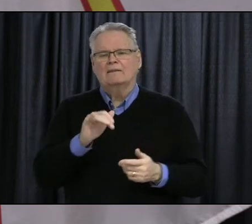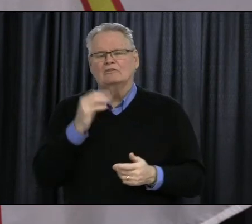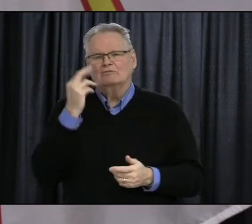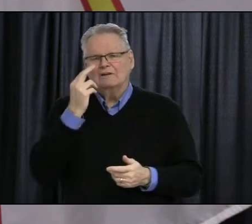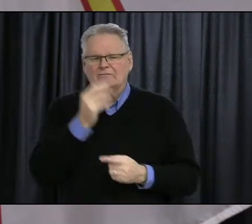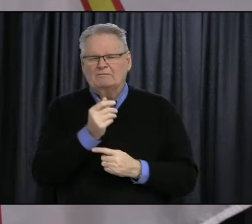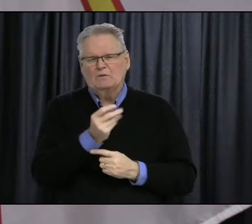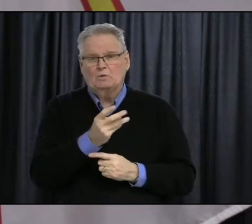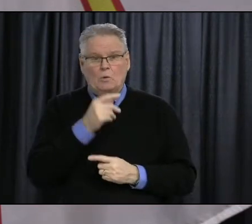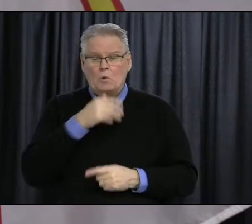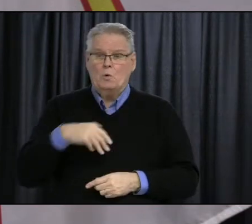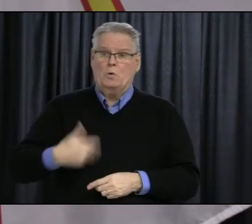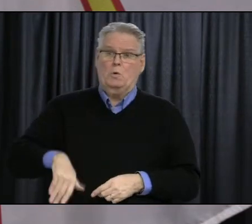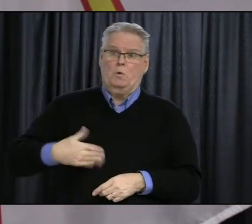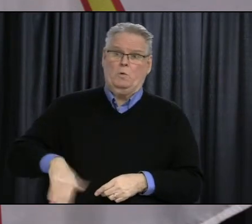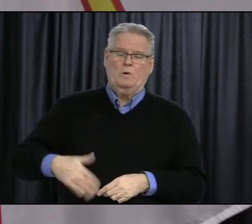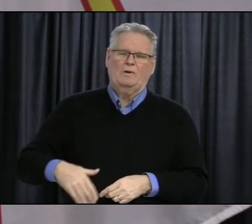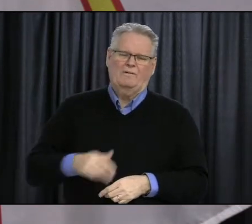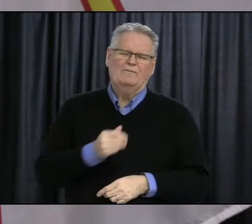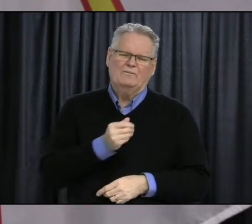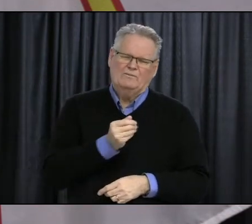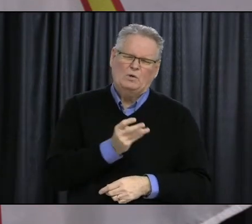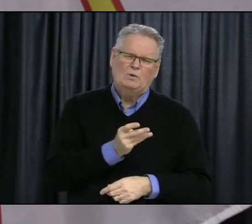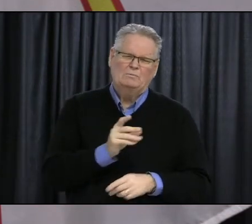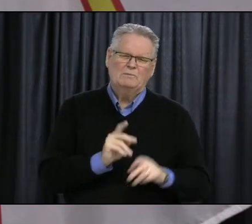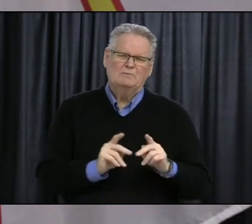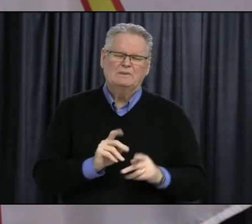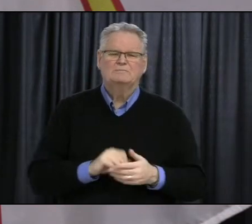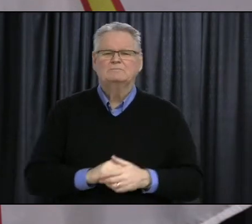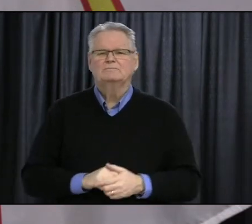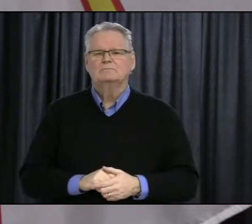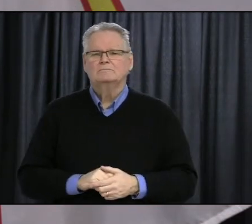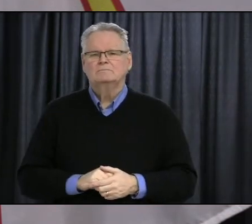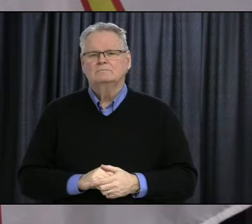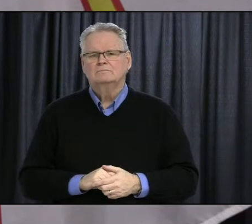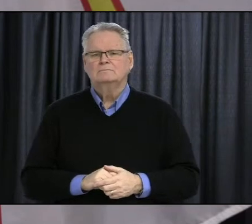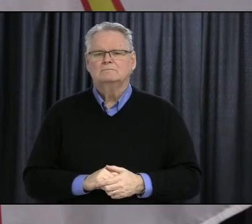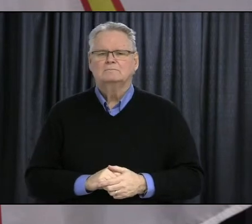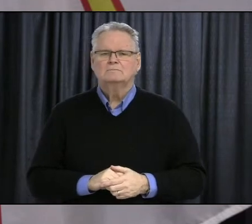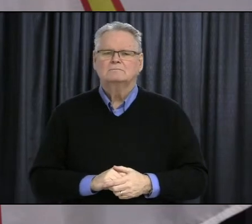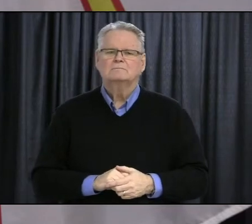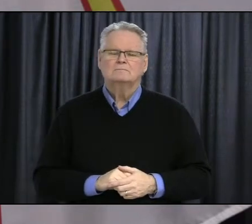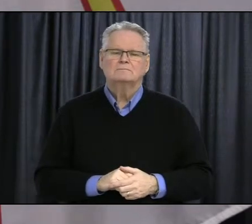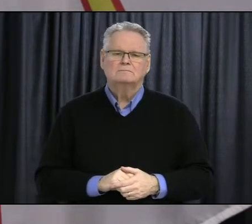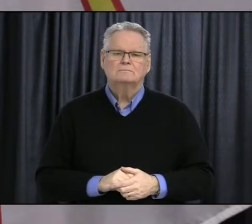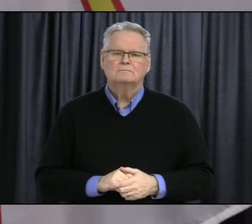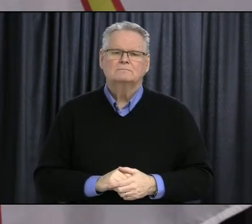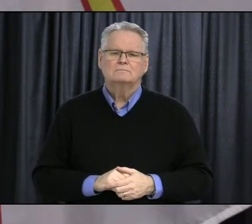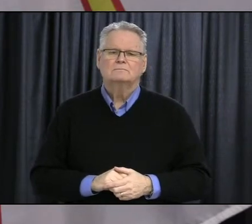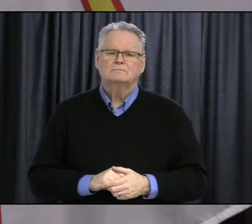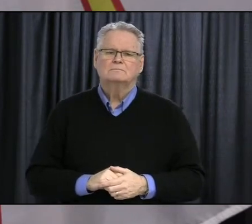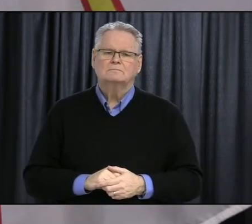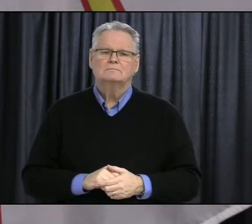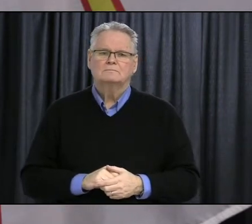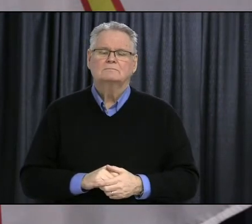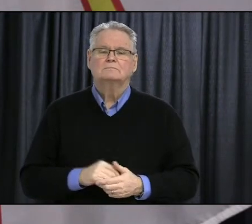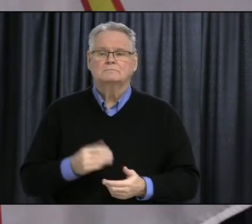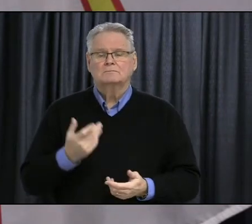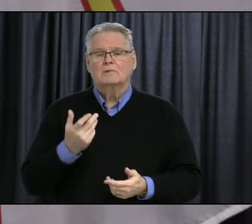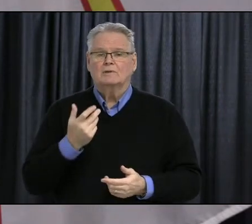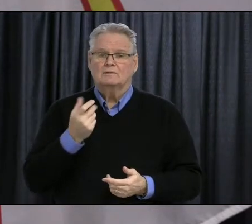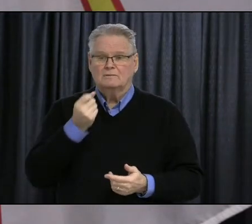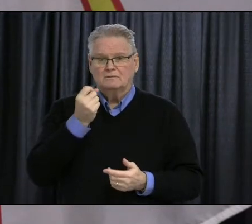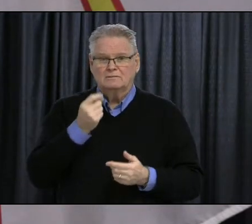if at some point you are found not to be wearing it by enforcement, it can be enforced. And so, you know, that's